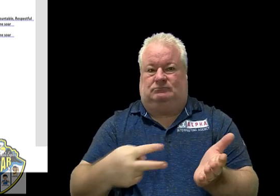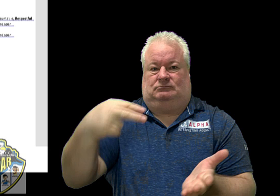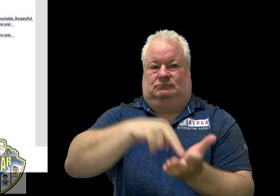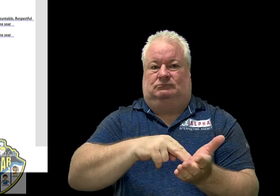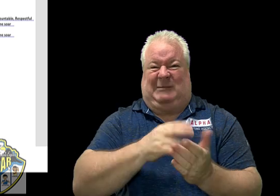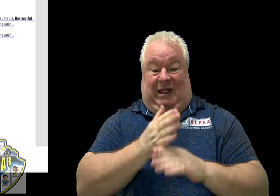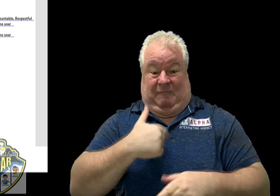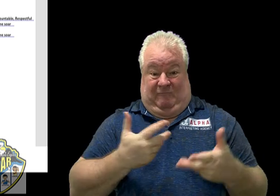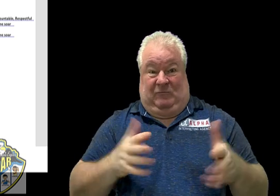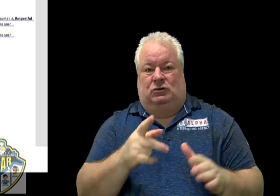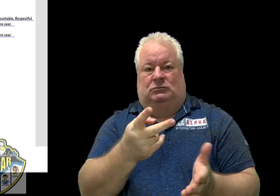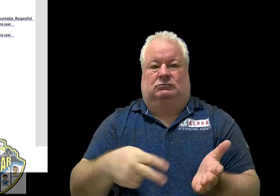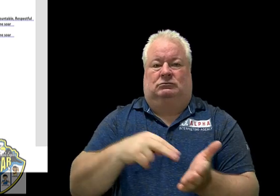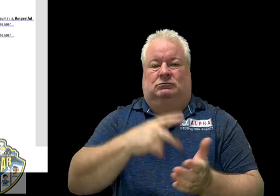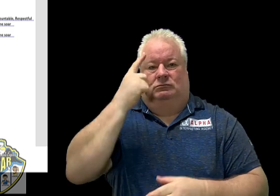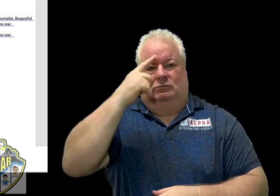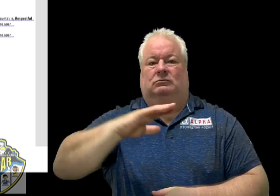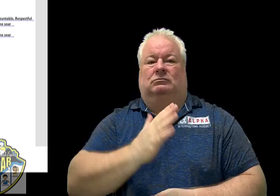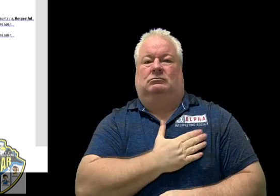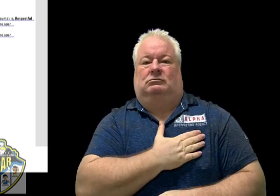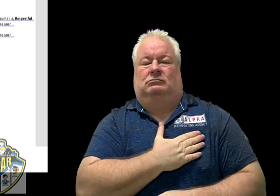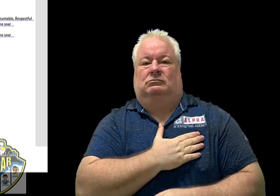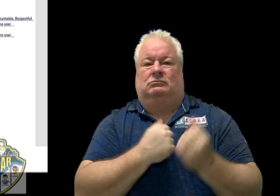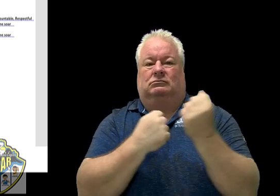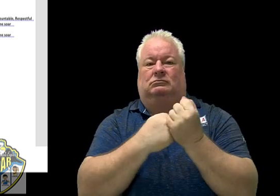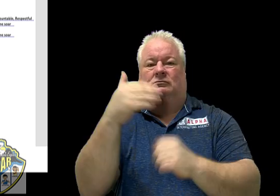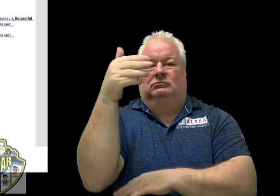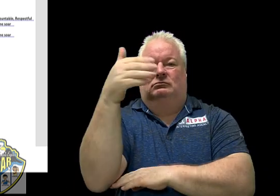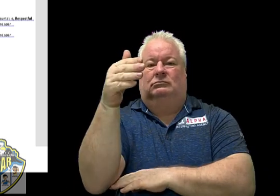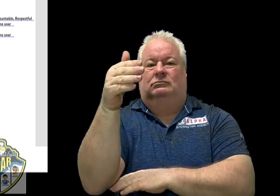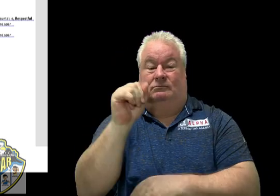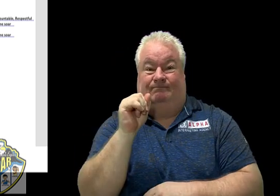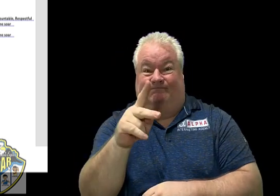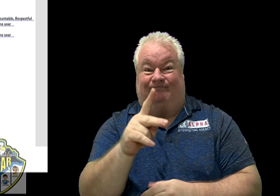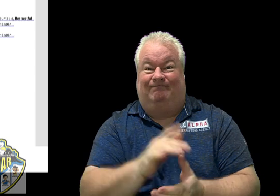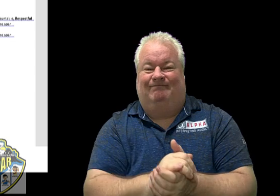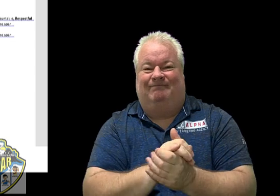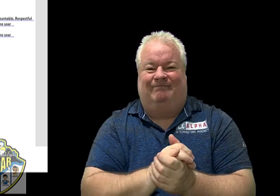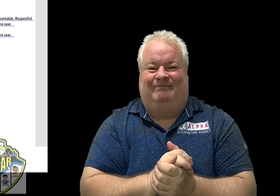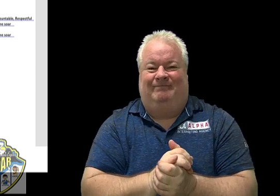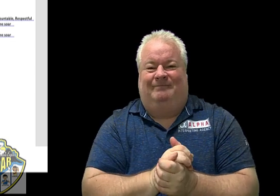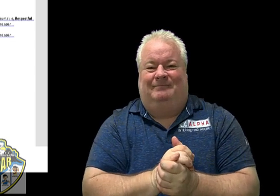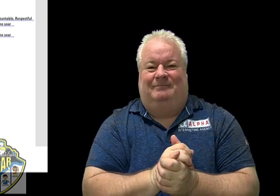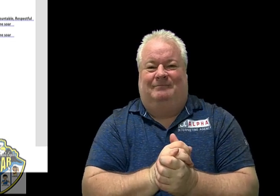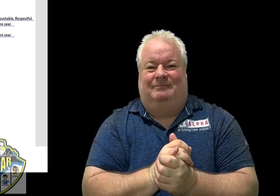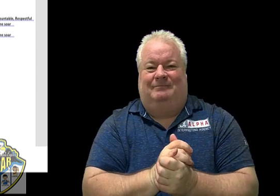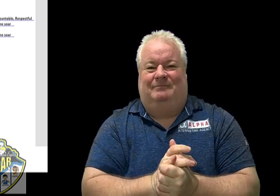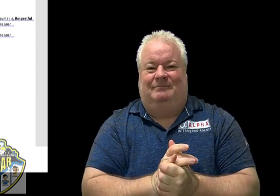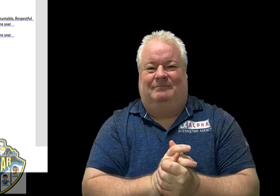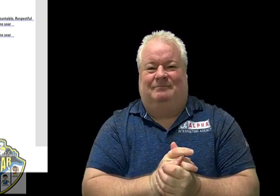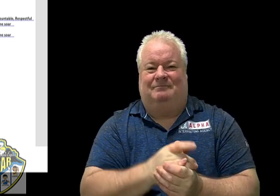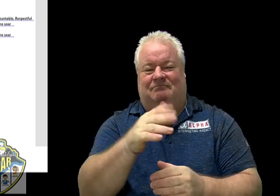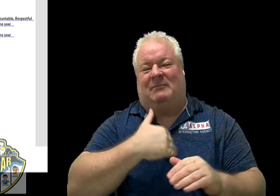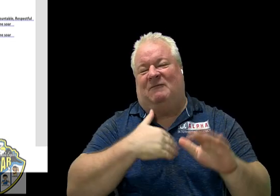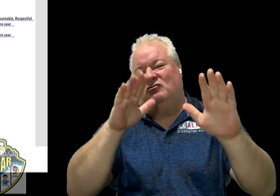together after this slide and hearing this song for the Pledge of Allegiance.